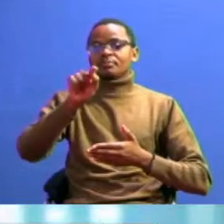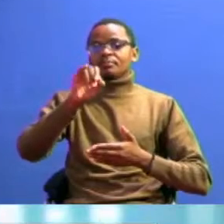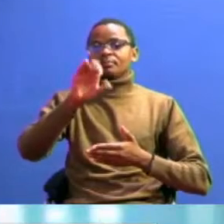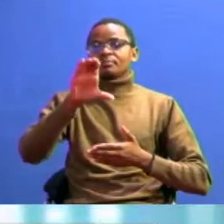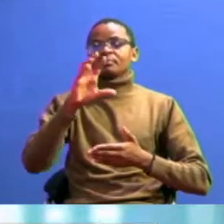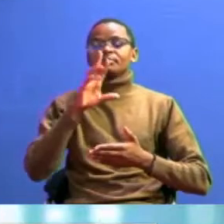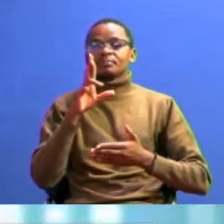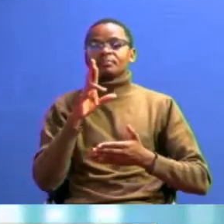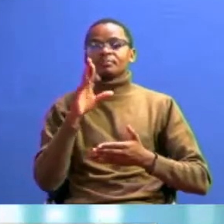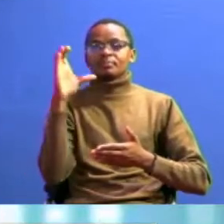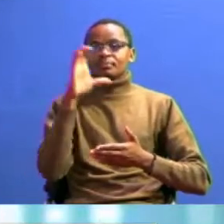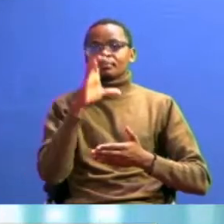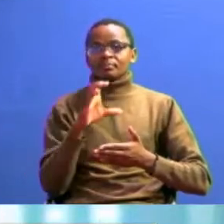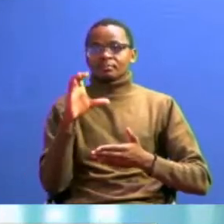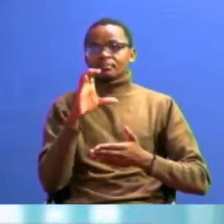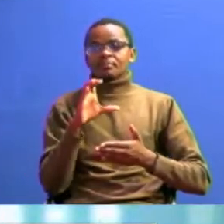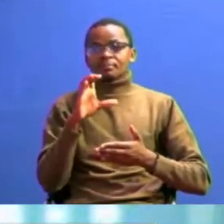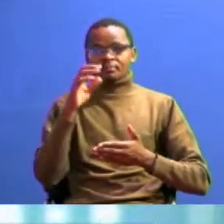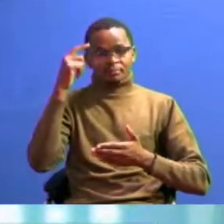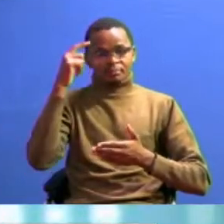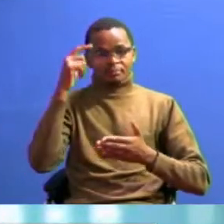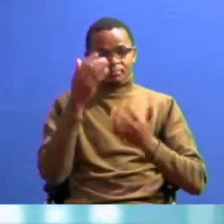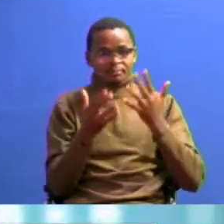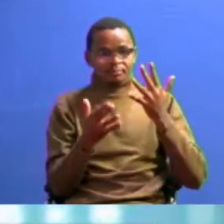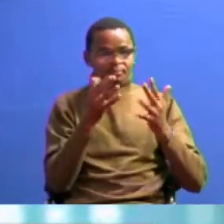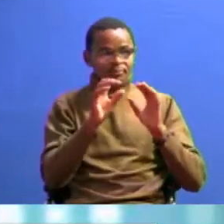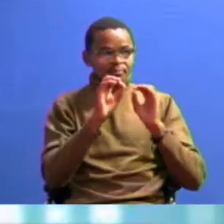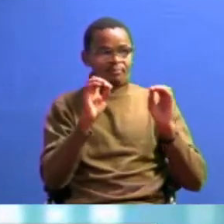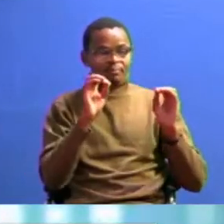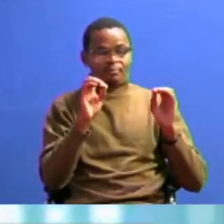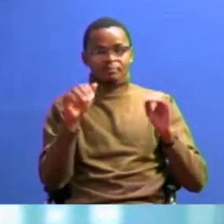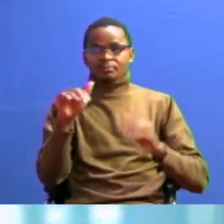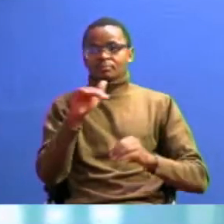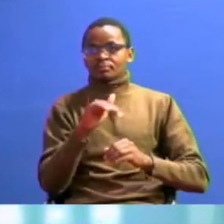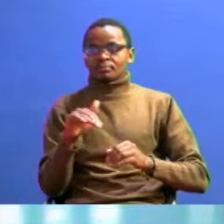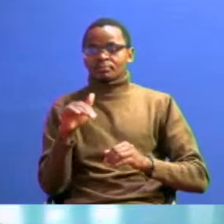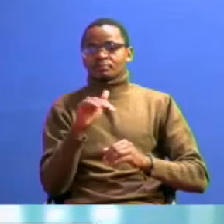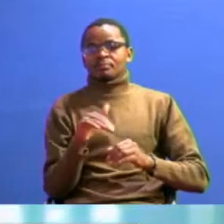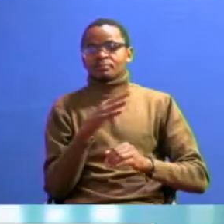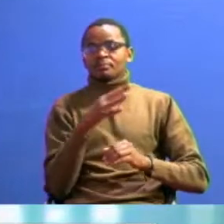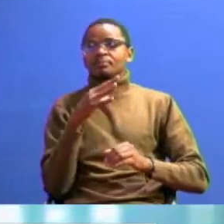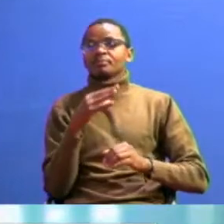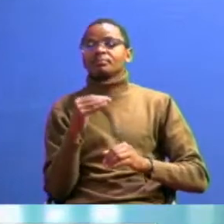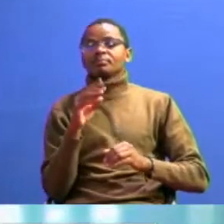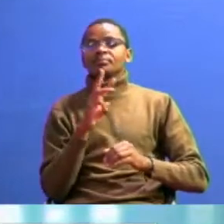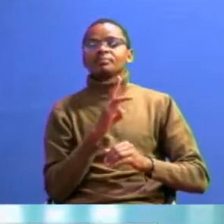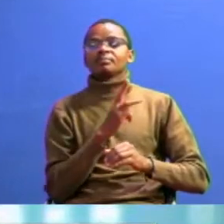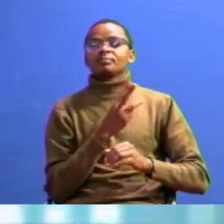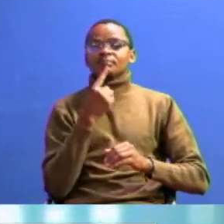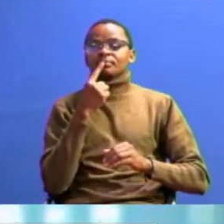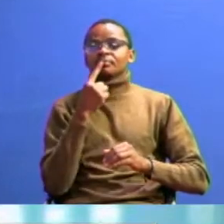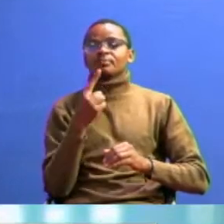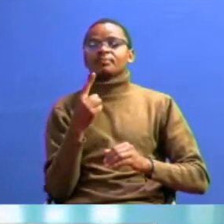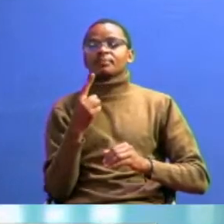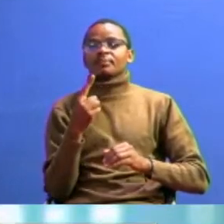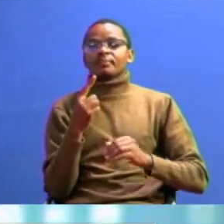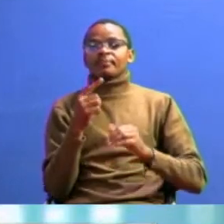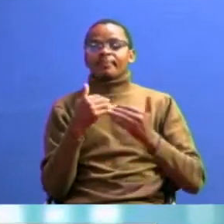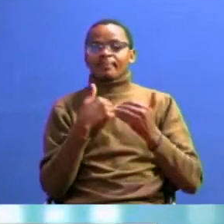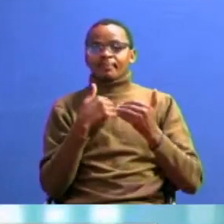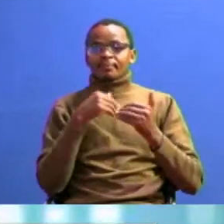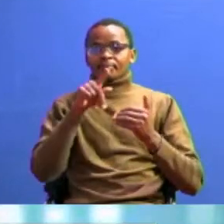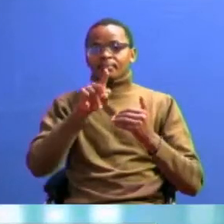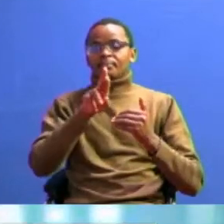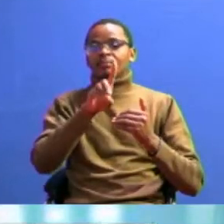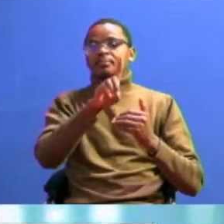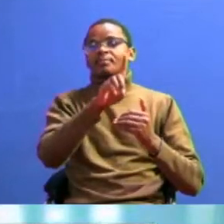sometimes chemical imbalances in the brain, sometimes they are environmental. And we really say that you can have a